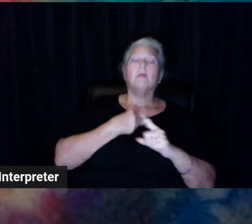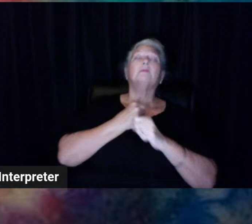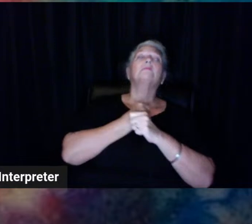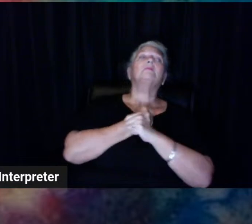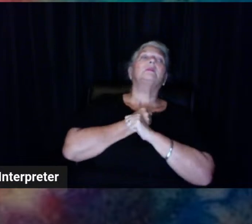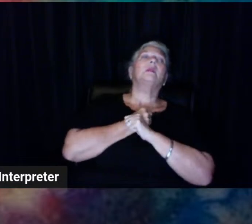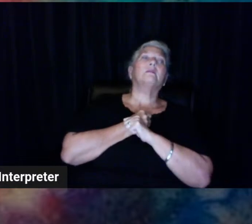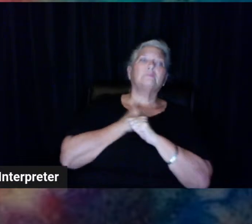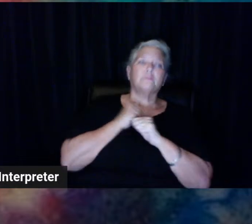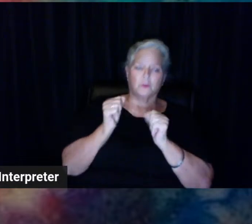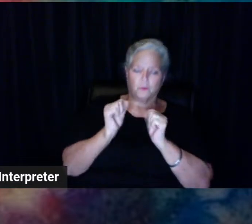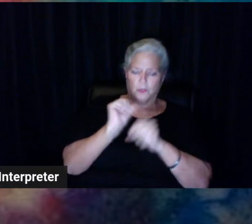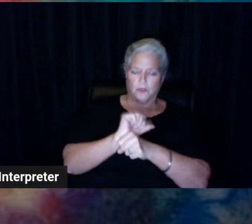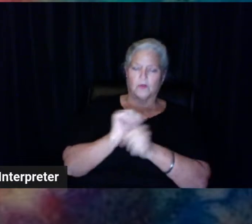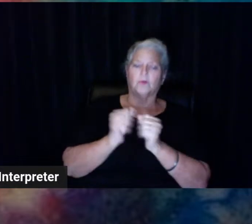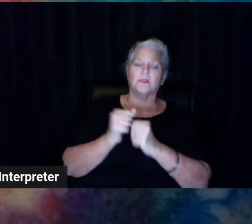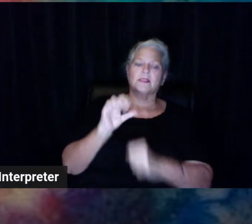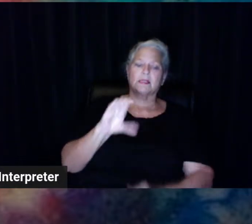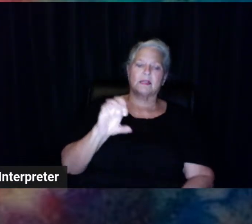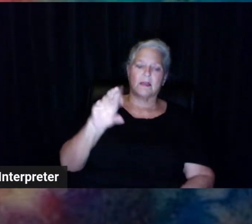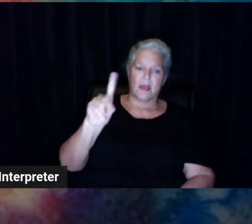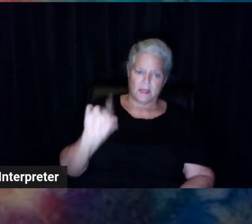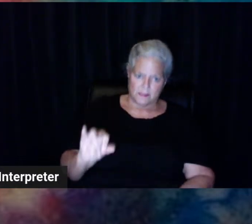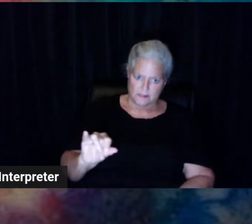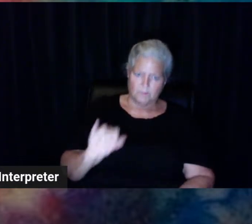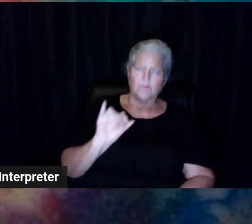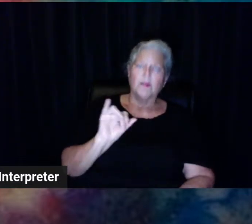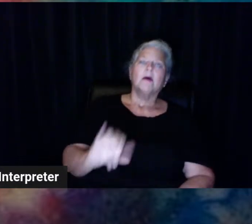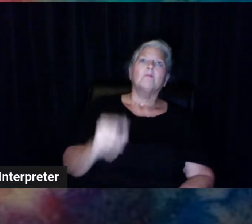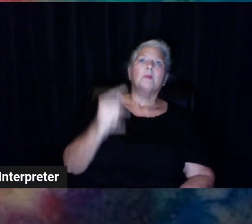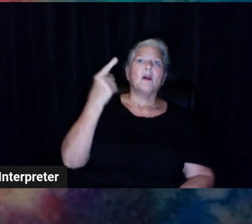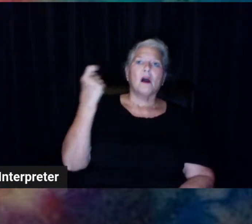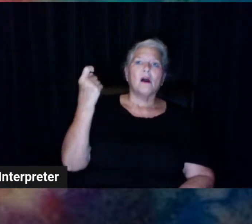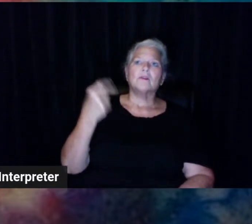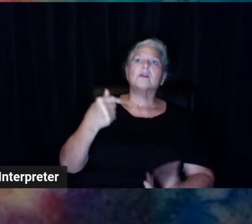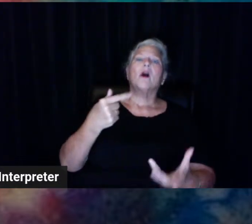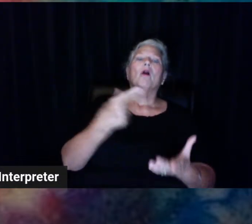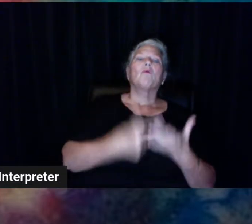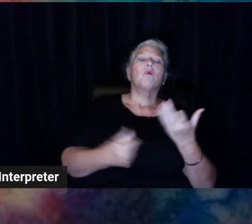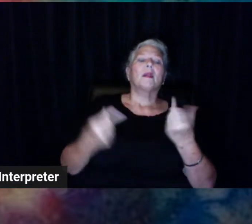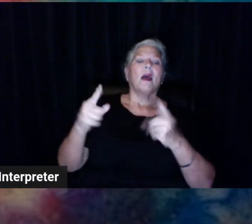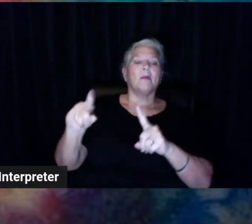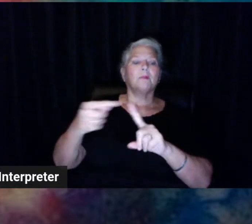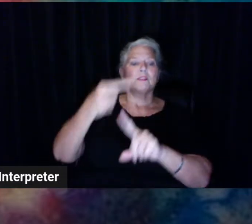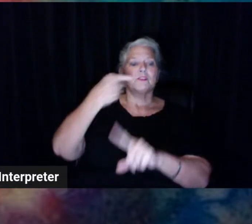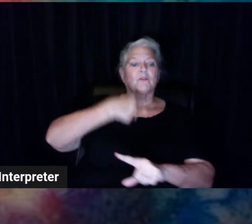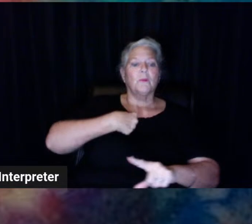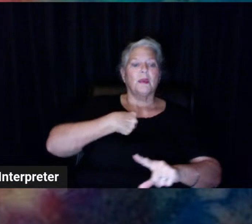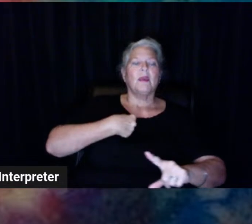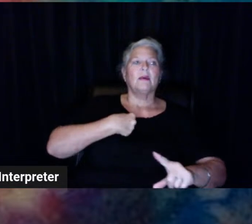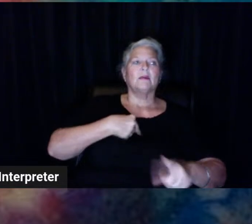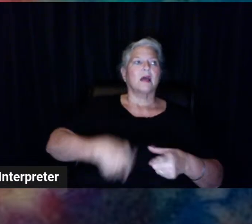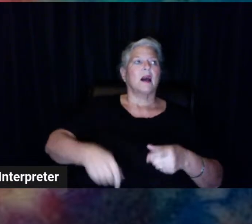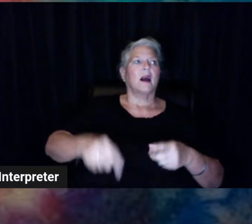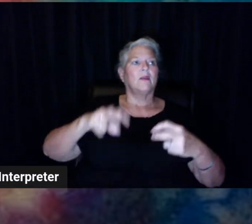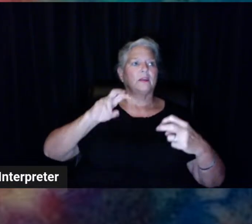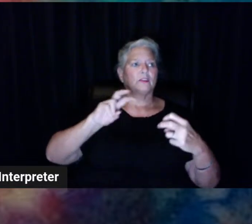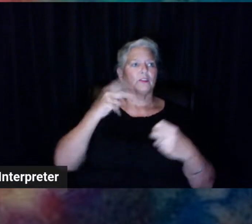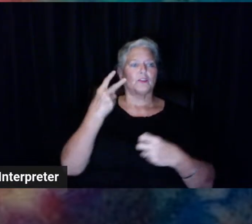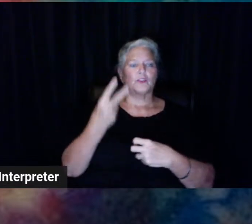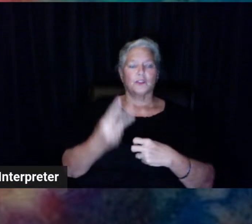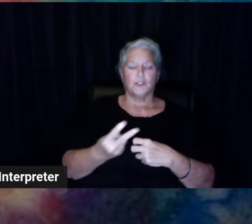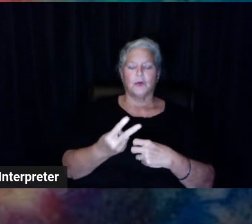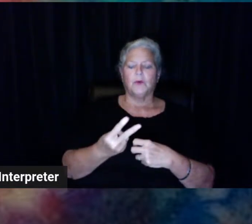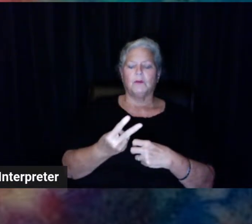me, love to work with CDIs, because what happens for me is